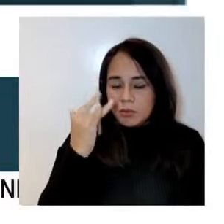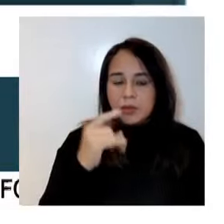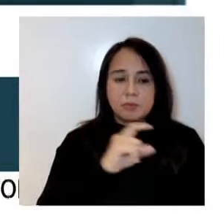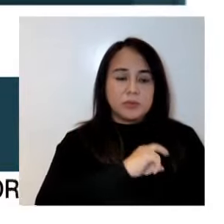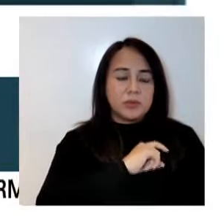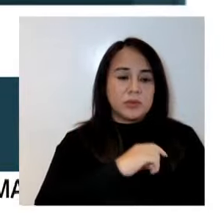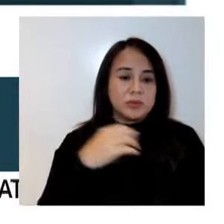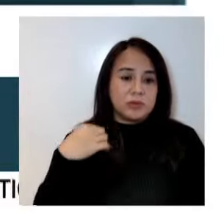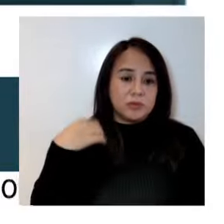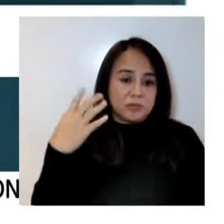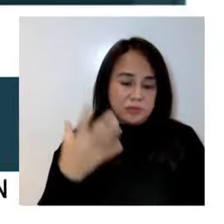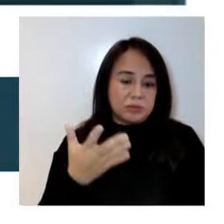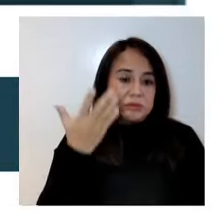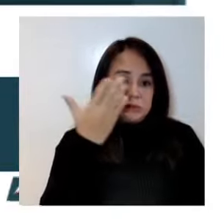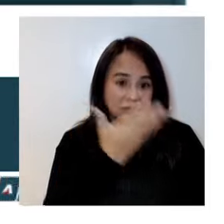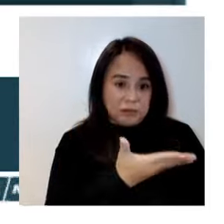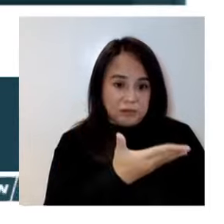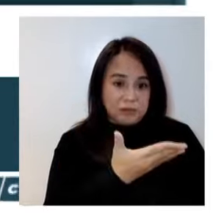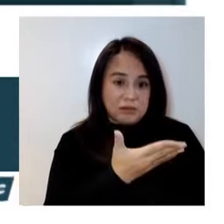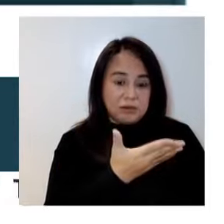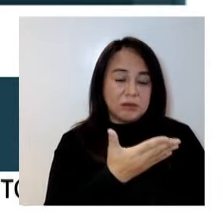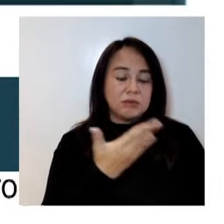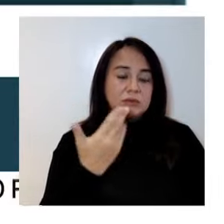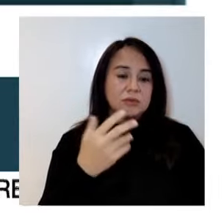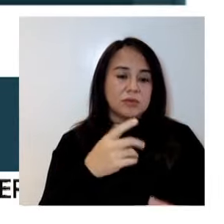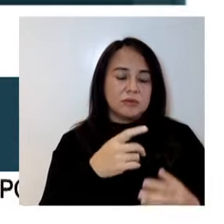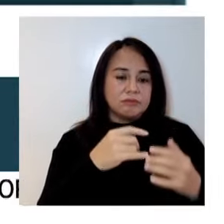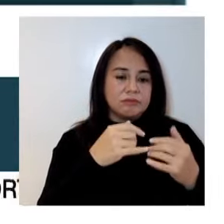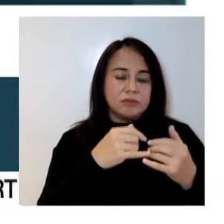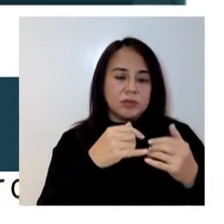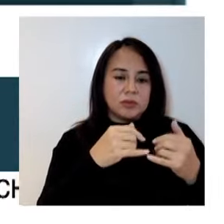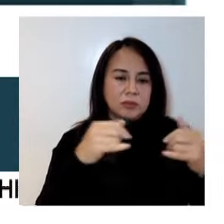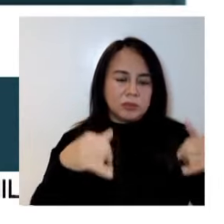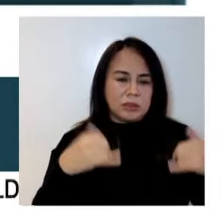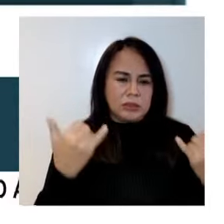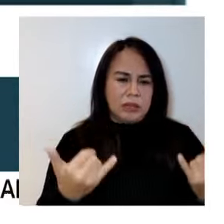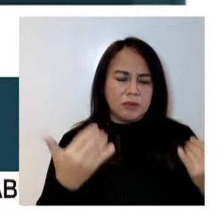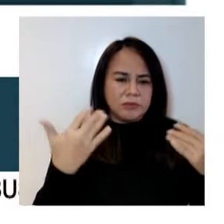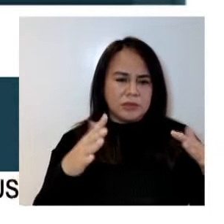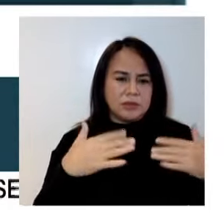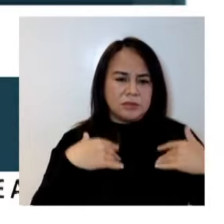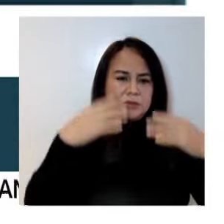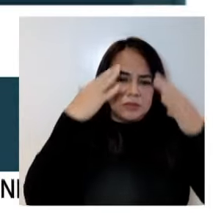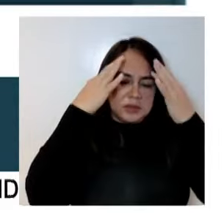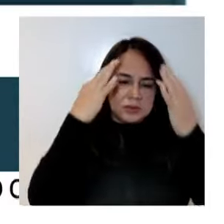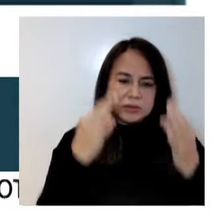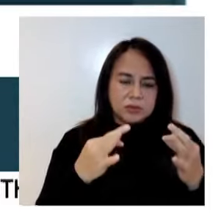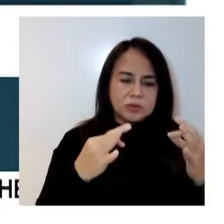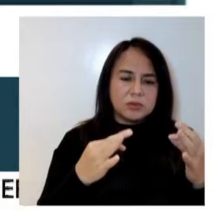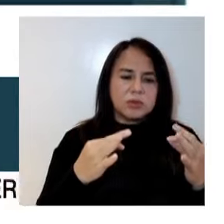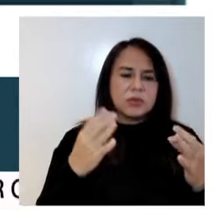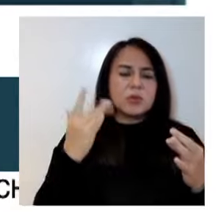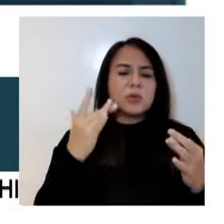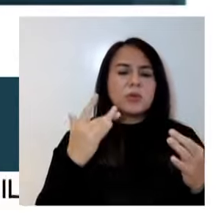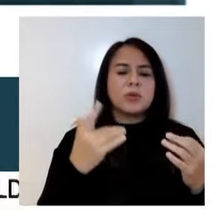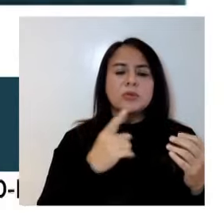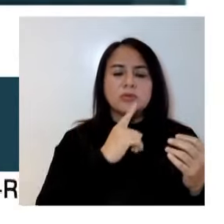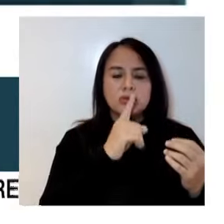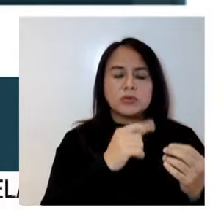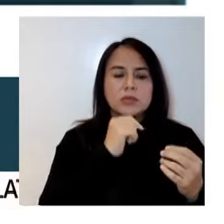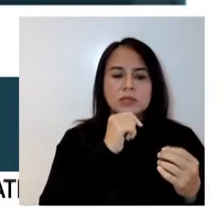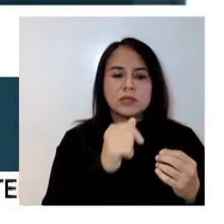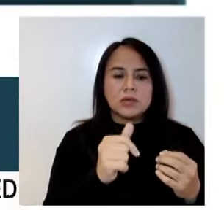that he's there being restricted within the ground. So now that you have this decision, Jeff, what is the assurance that he will not